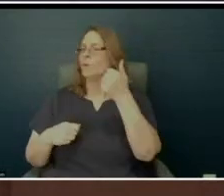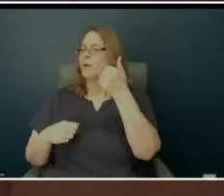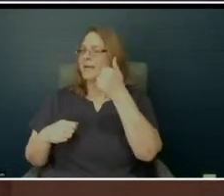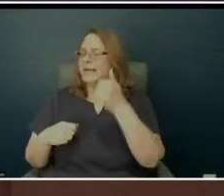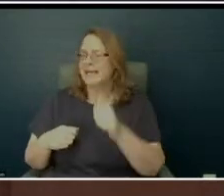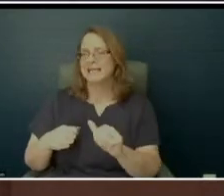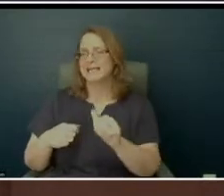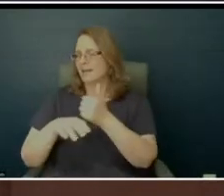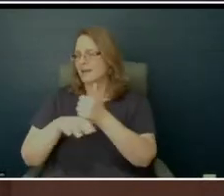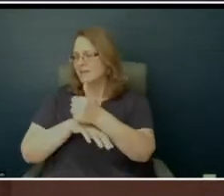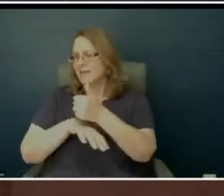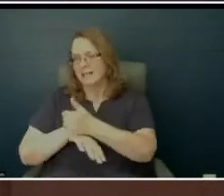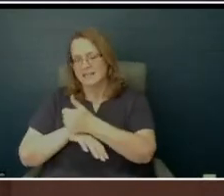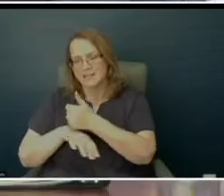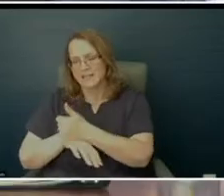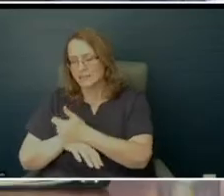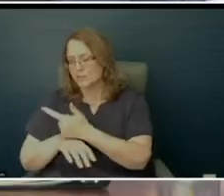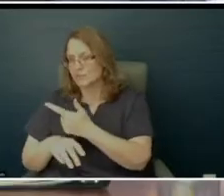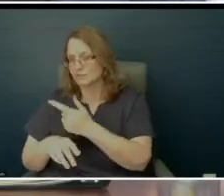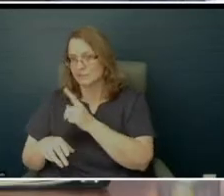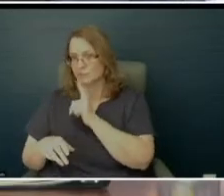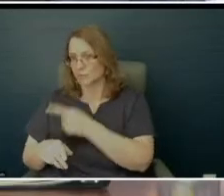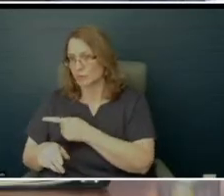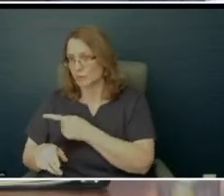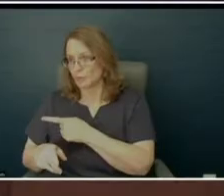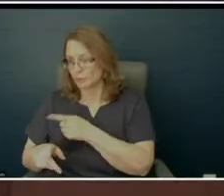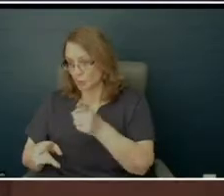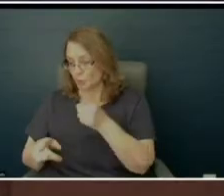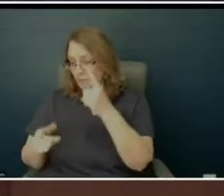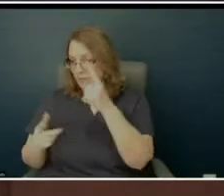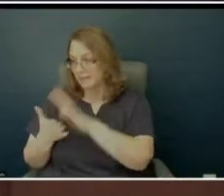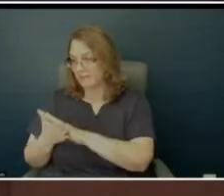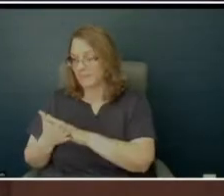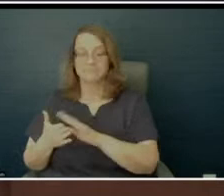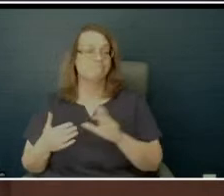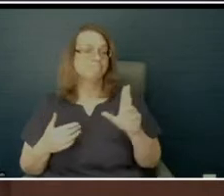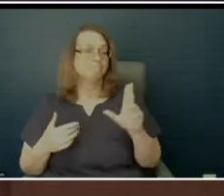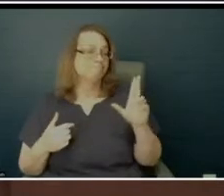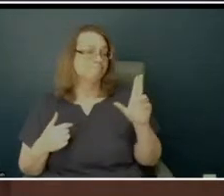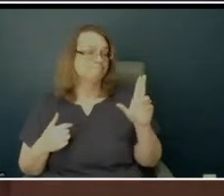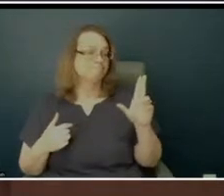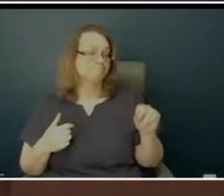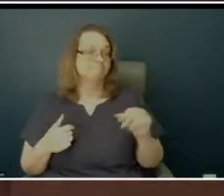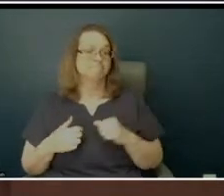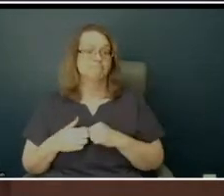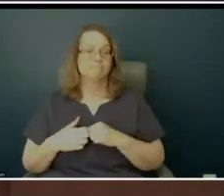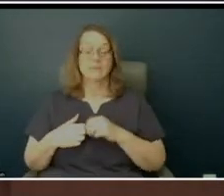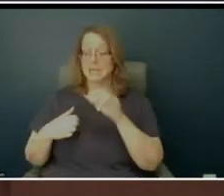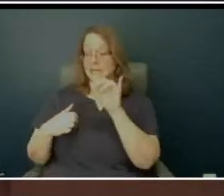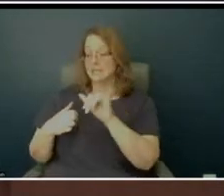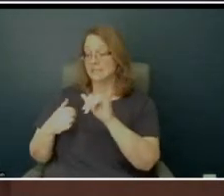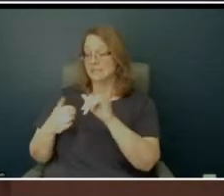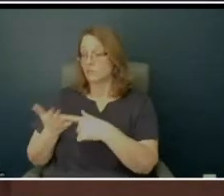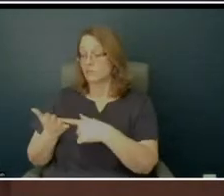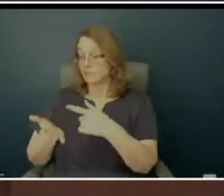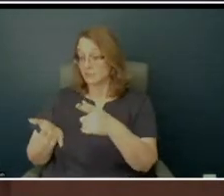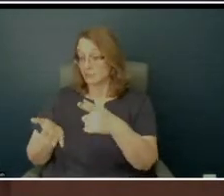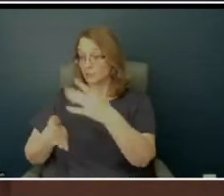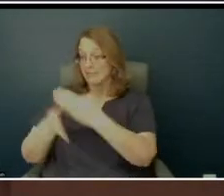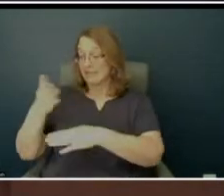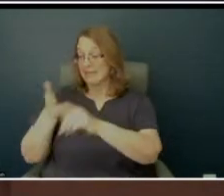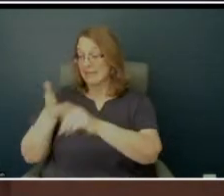of them credible? No. So during this conversation, did you take handwritten notes directly quoting the